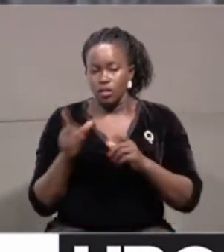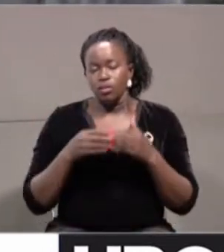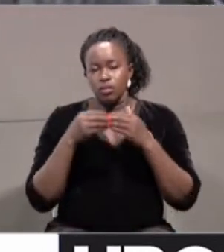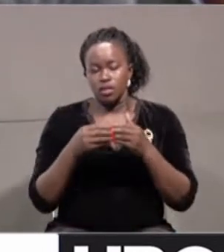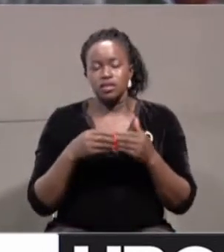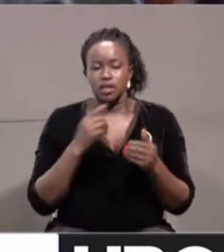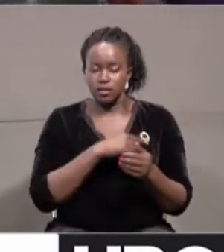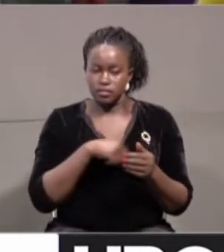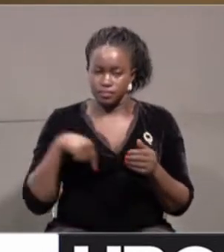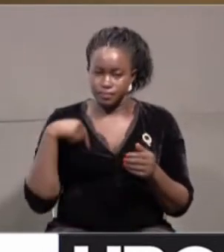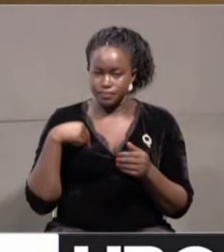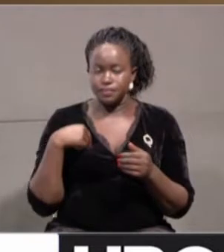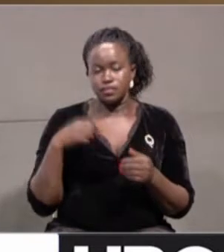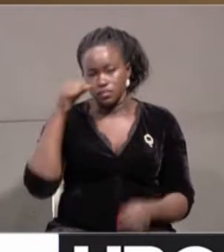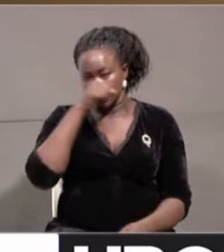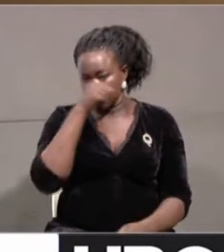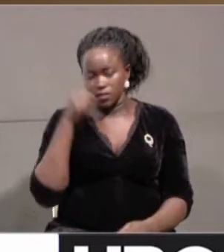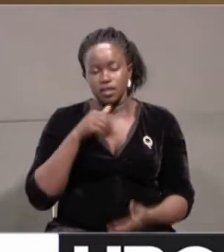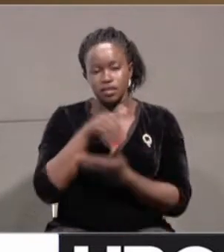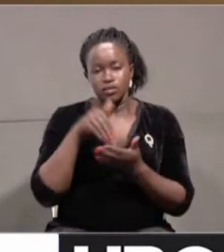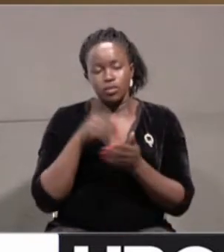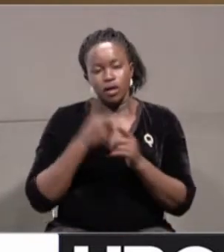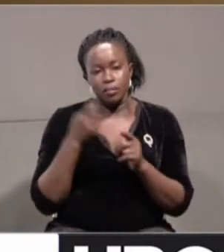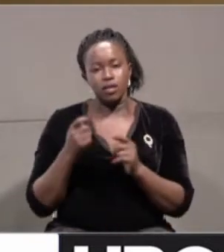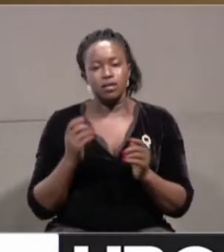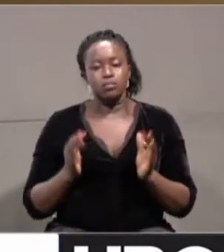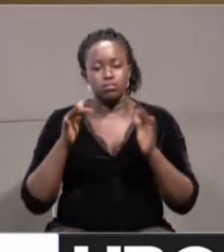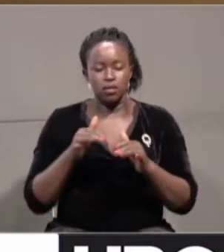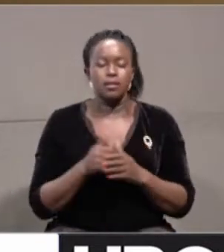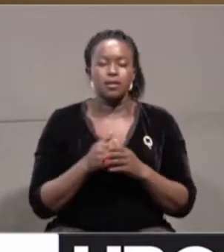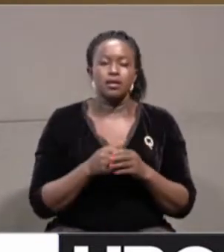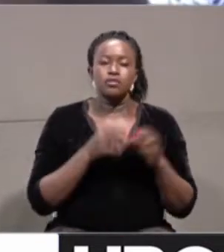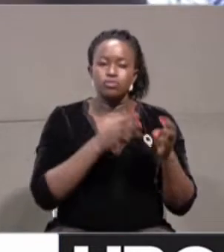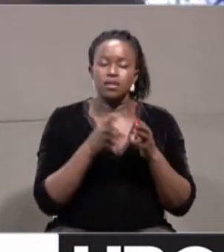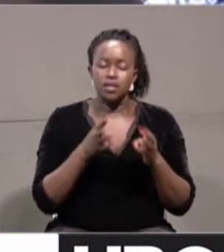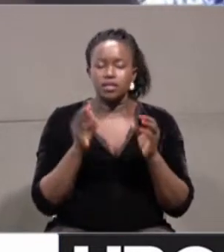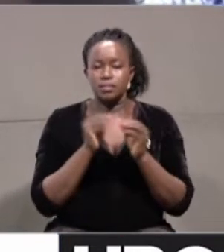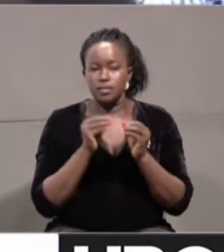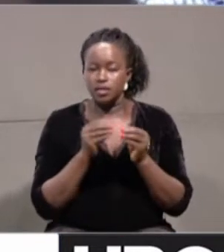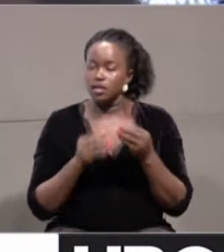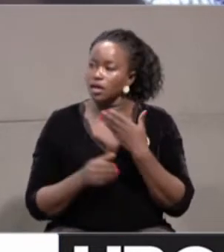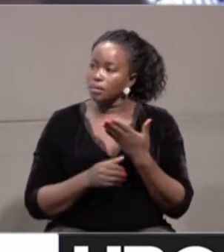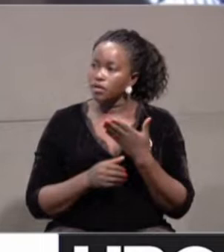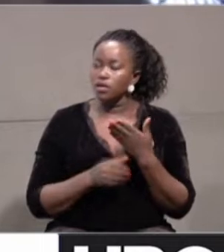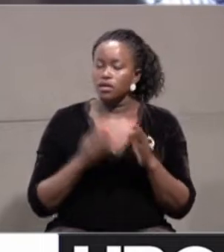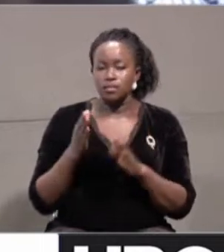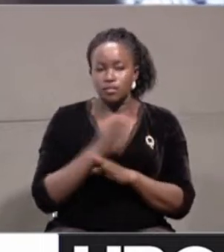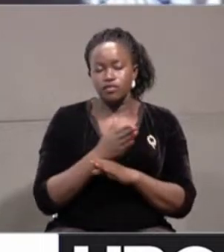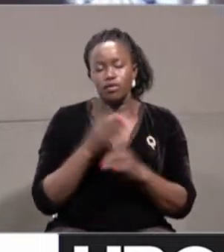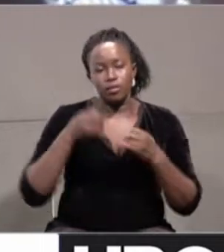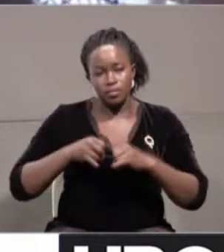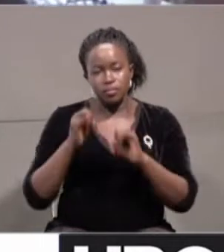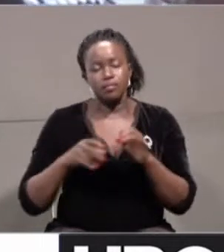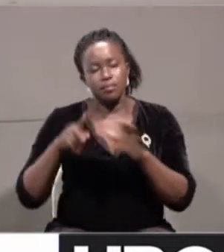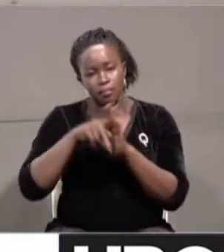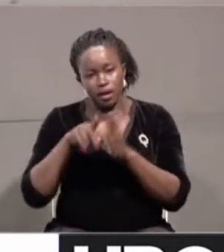Local leaders in Mengo Kisenyi 2 Parish, Central Kampala, convened a strategic meeting in Kakajo